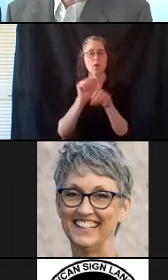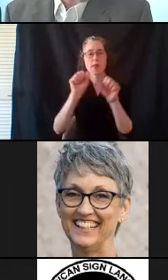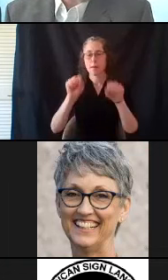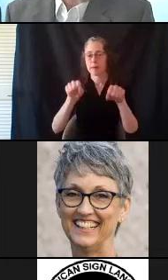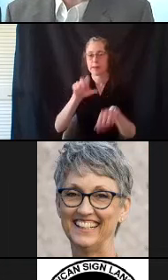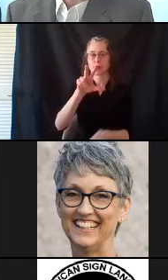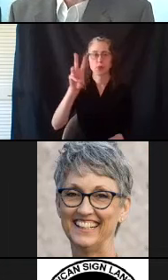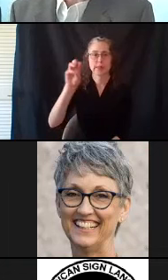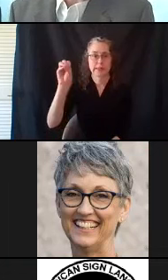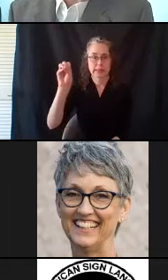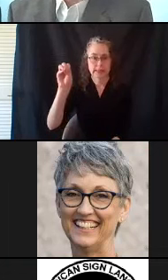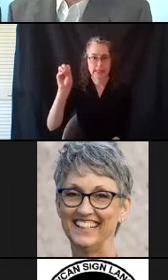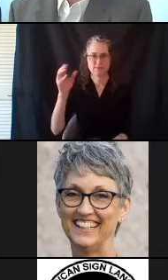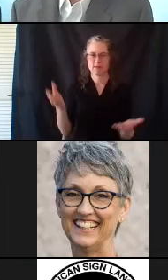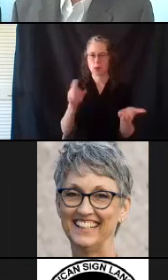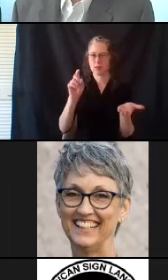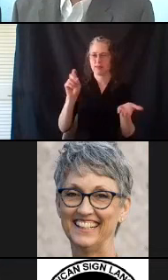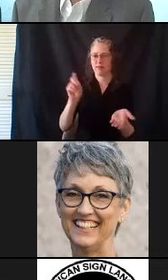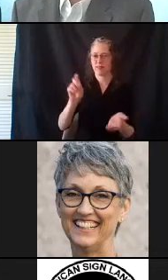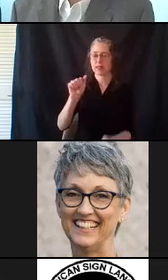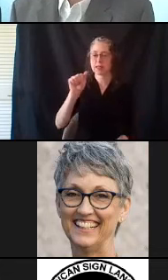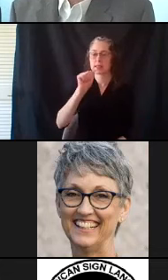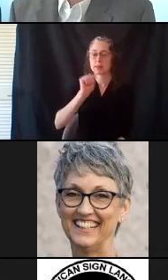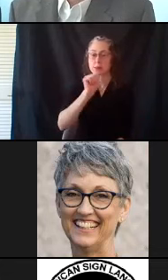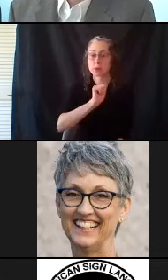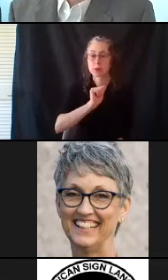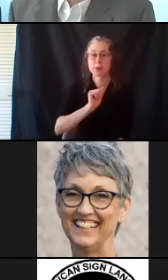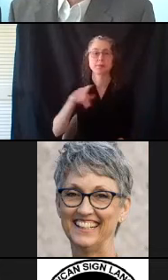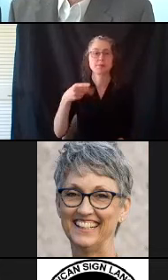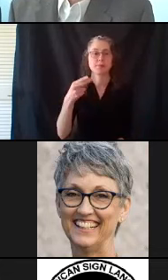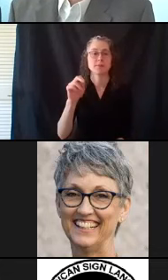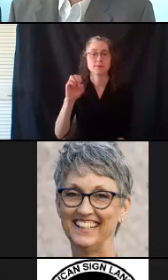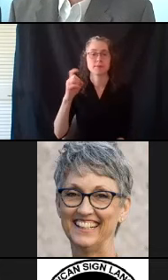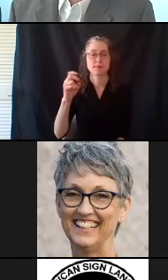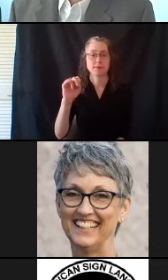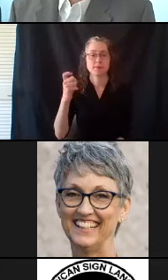Arizona. I'm also, if we go to the next slide, please, Randy.